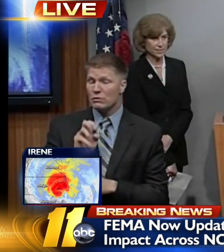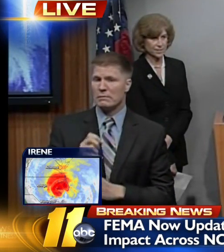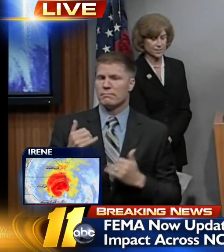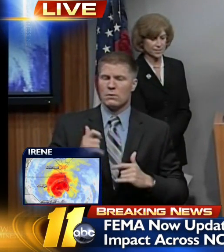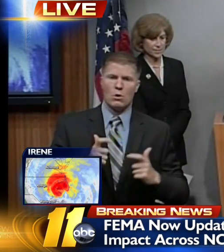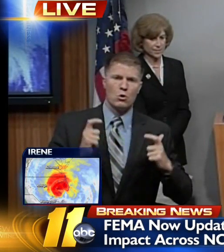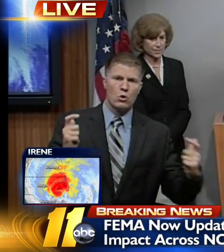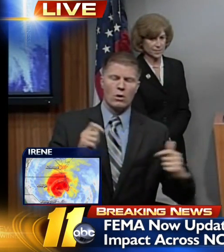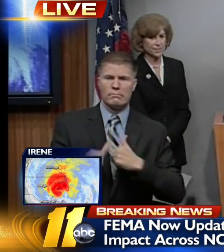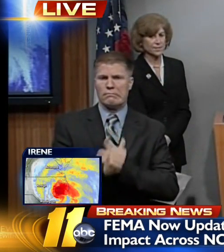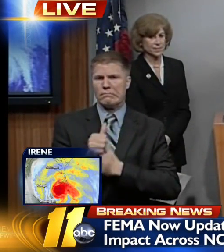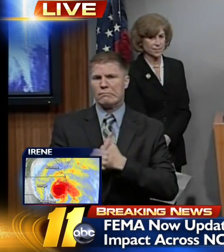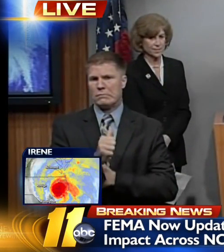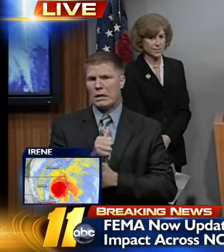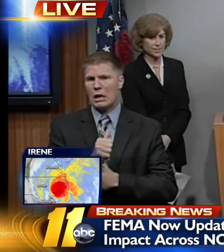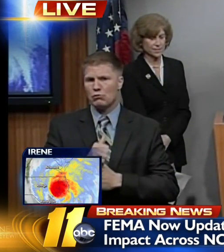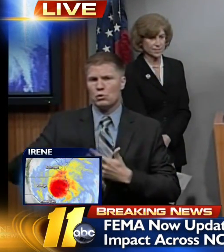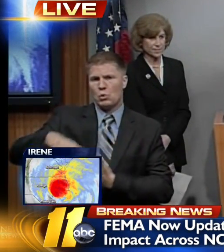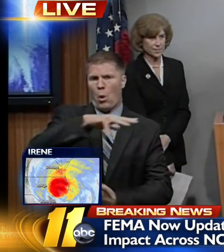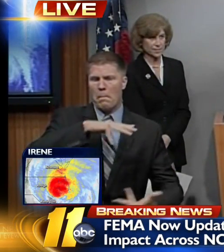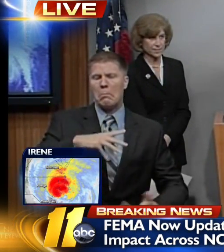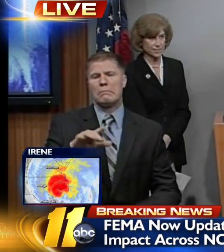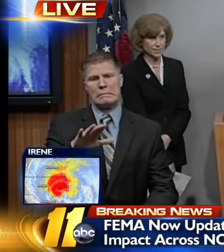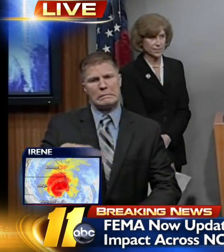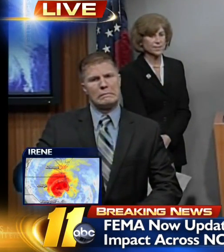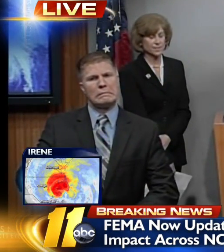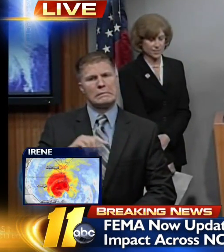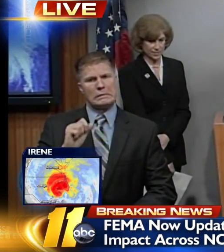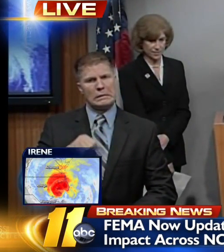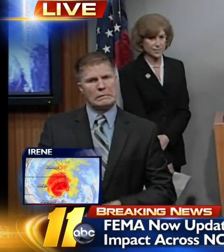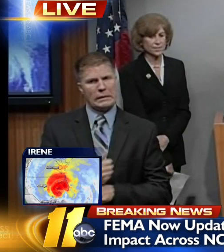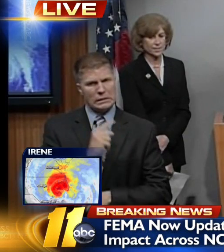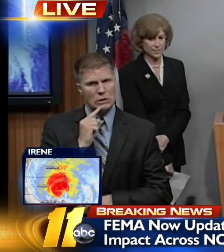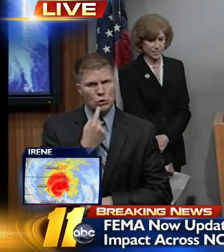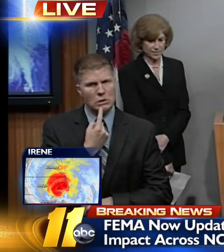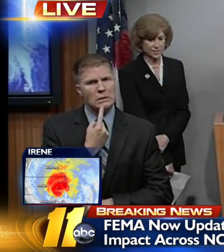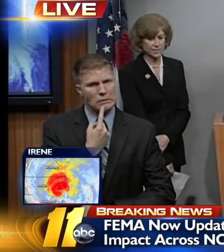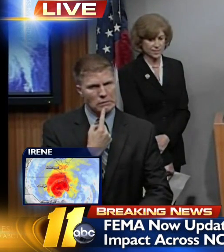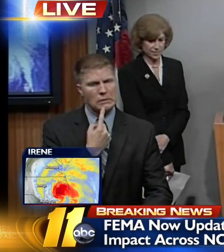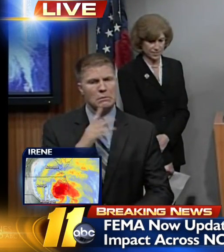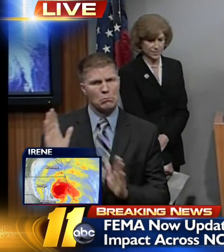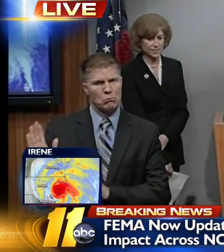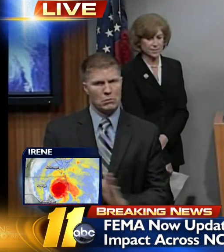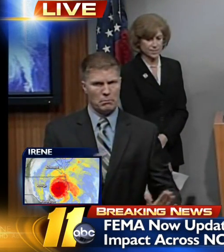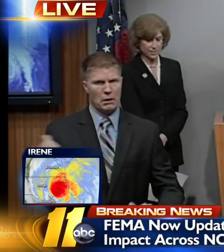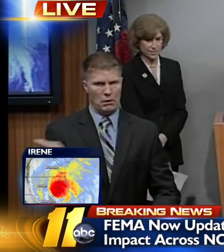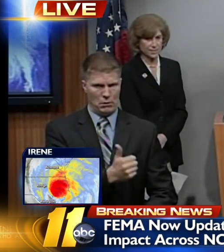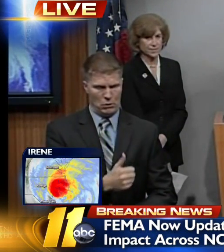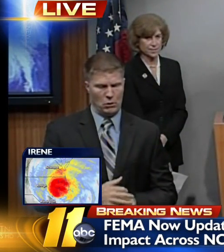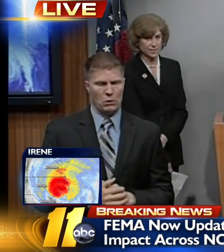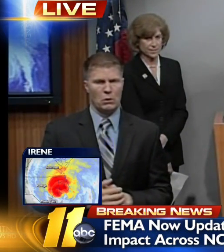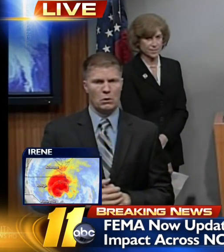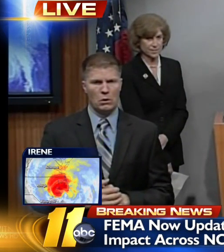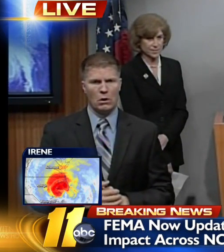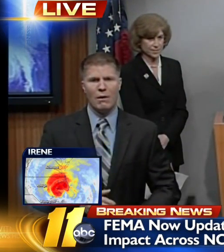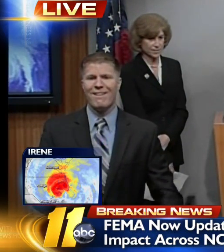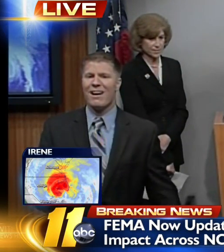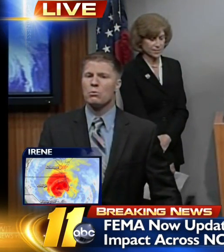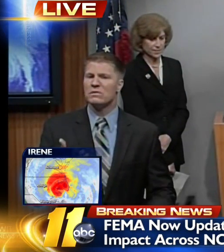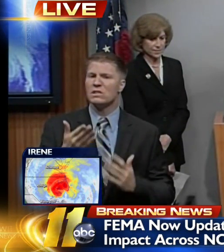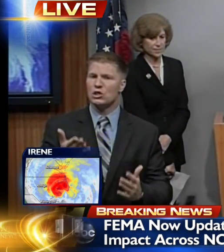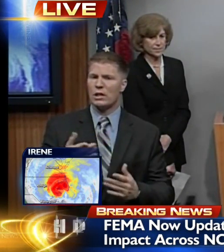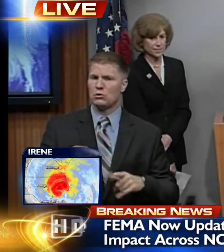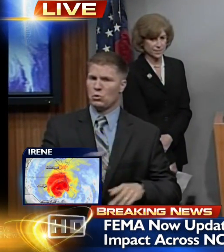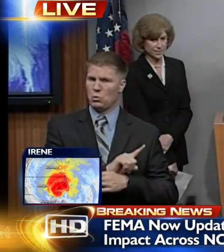and dangerous storm. People need to take it seriously. People need to be prepared. As we have suggested during